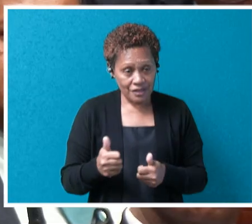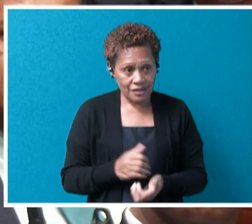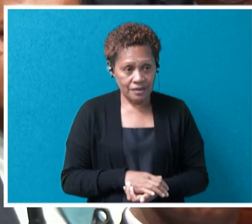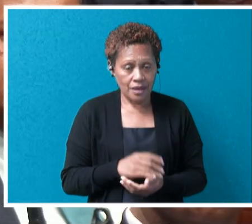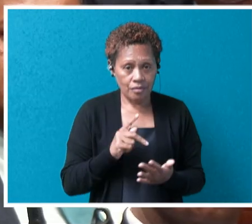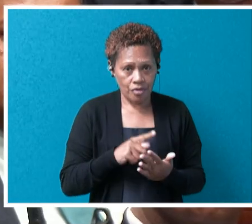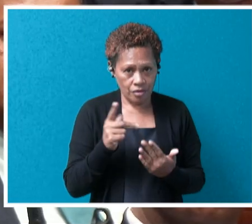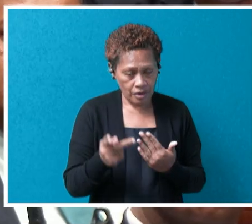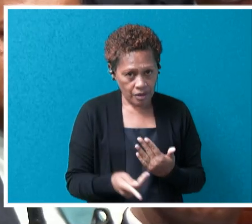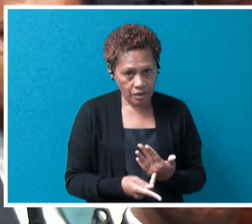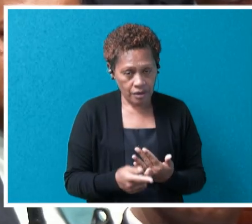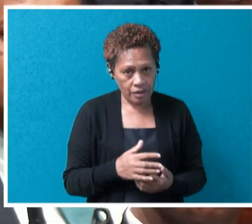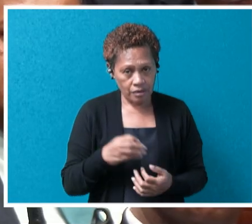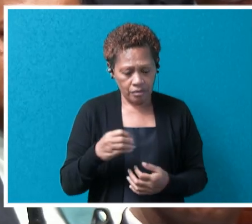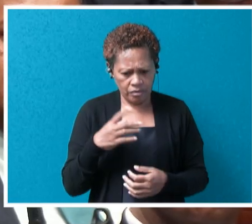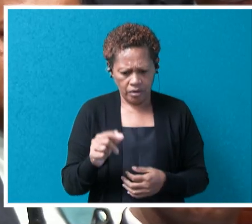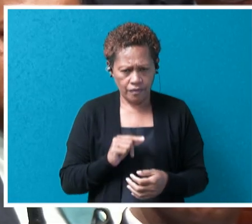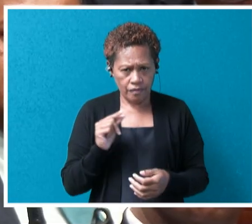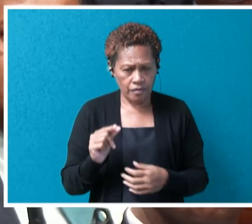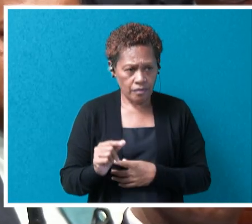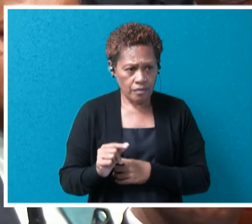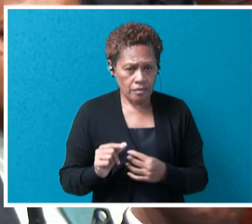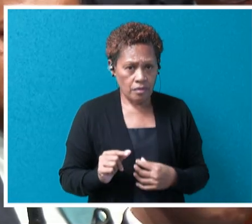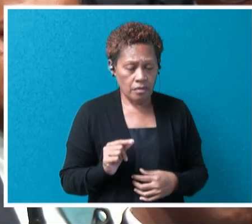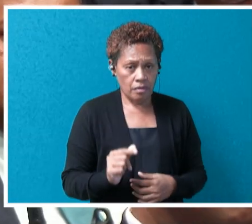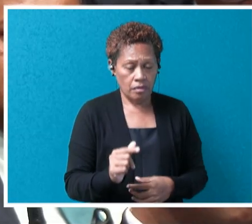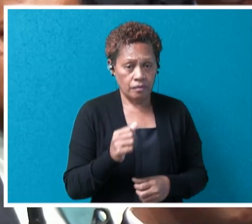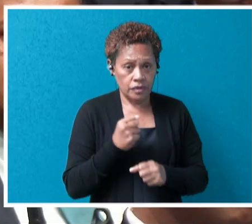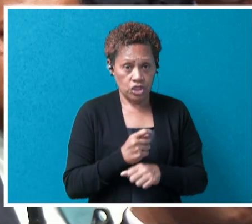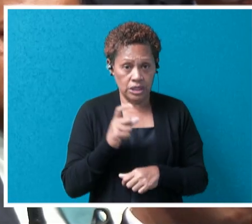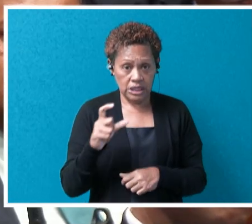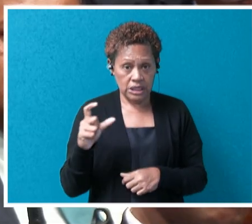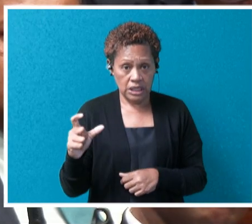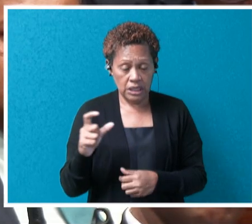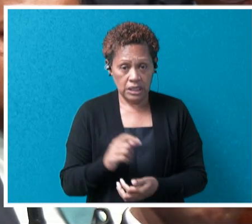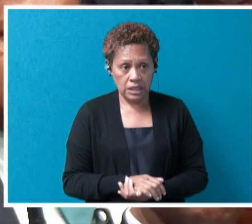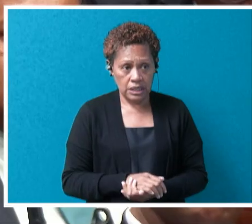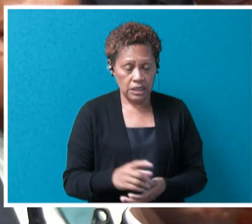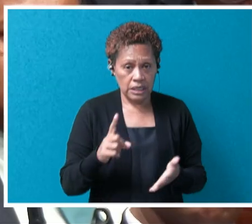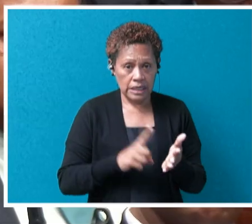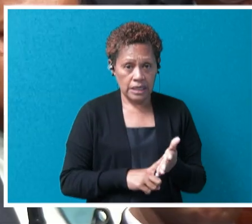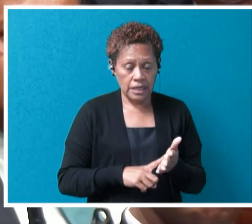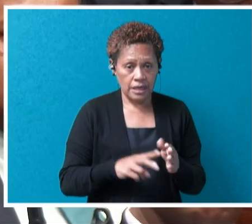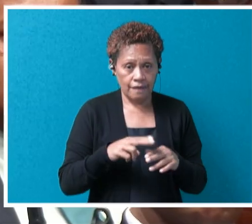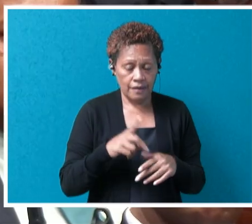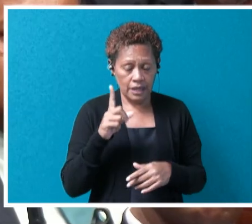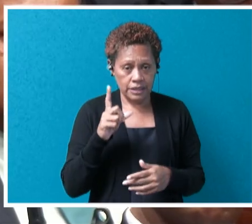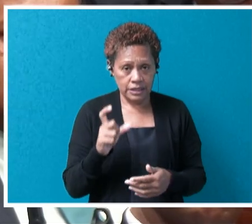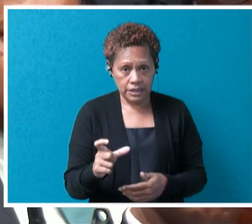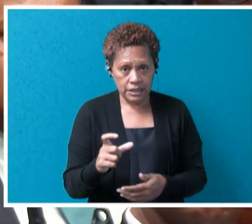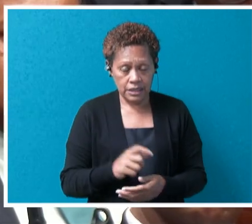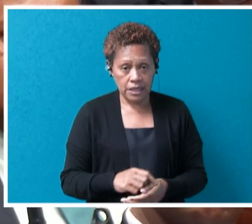program encompassing the review of the Great Council of Chiefs, the TLFC, the iTaukei